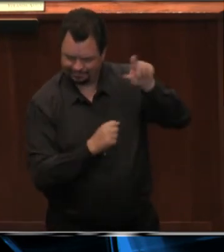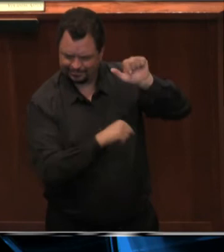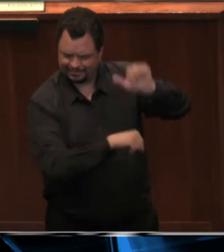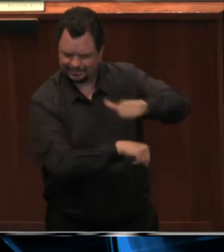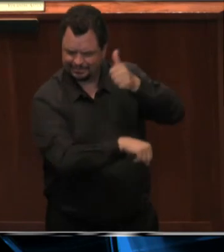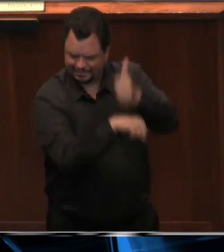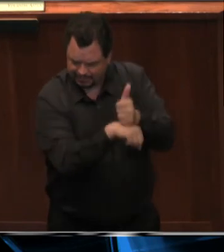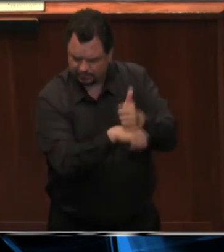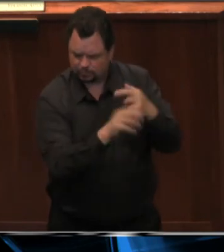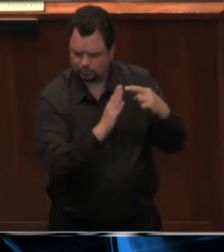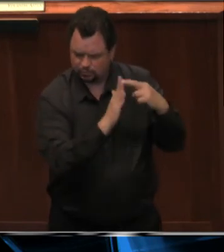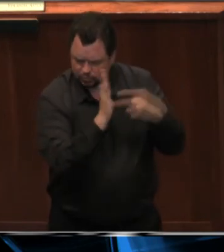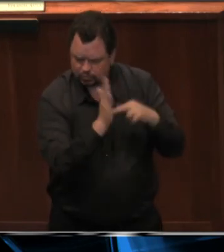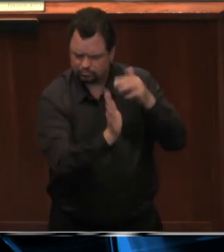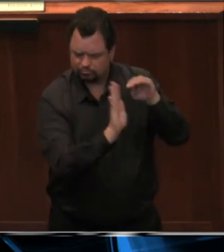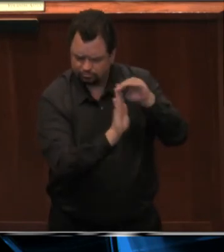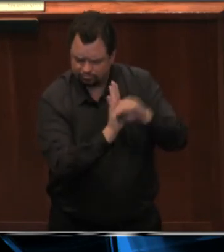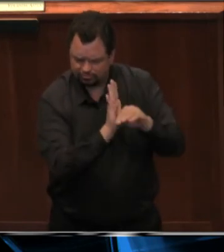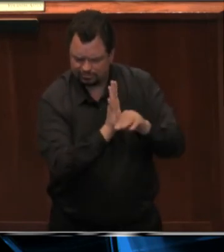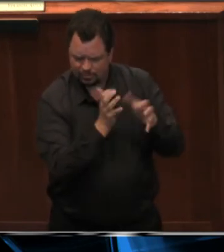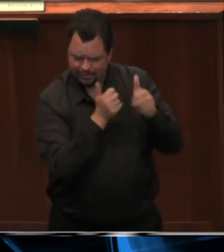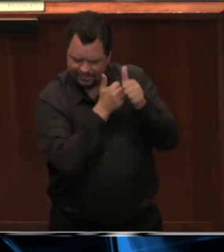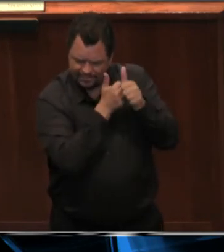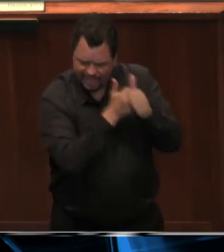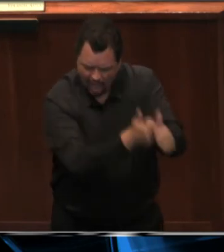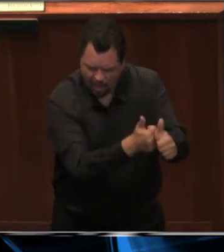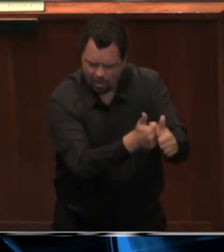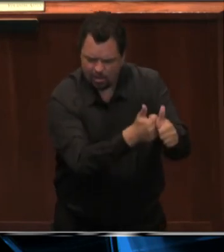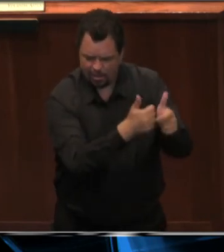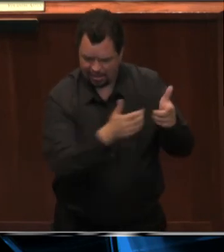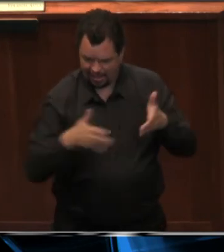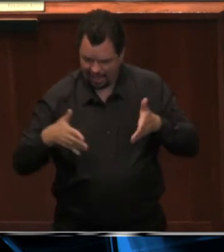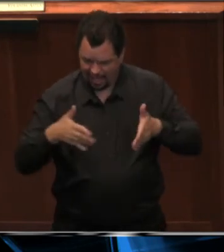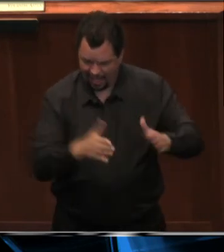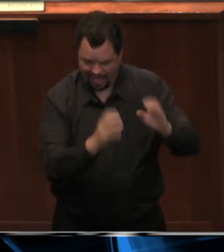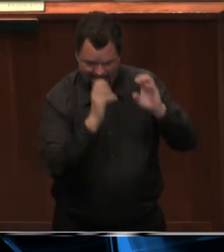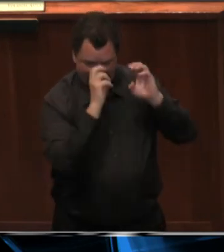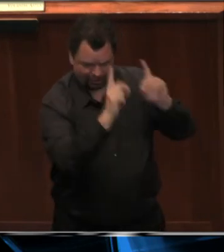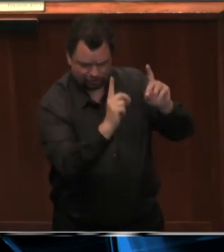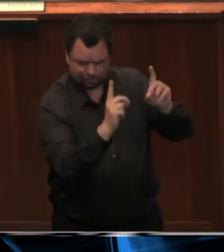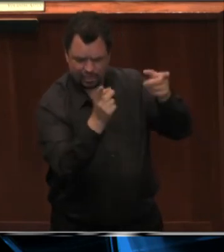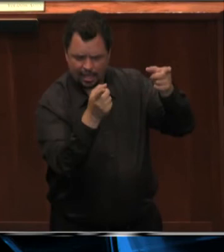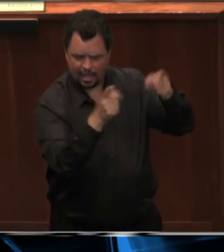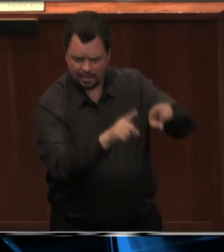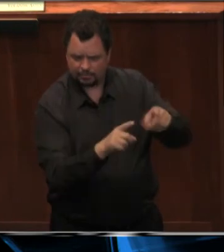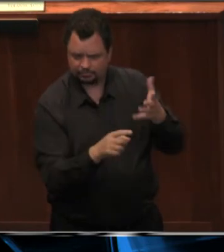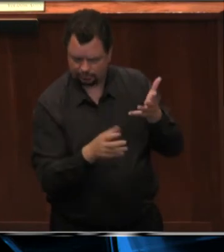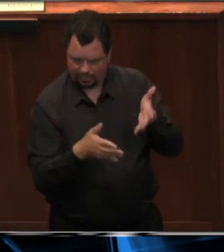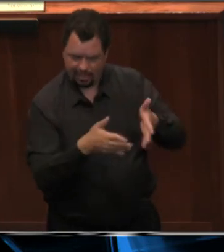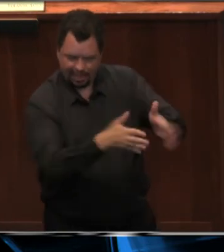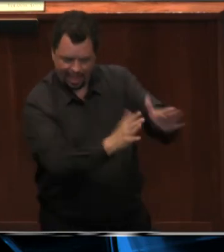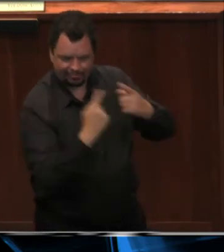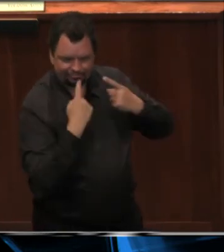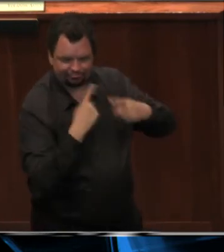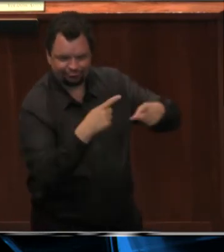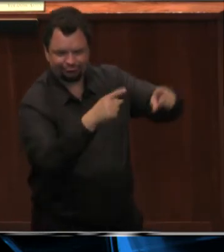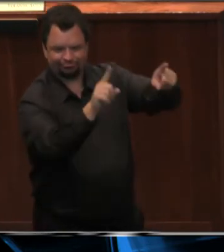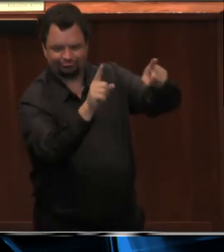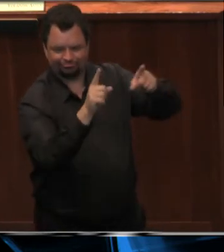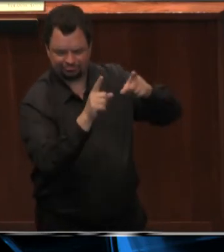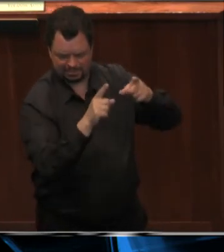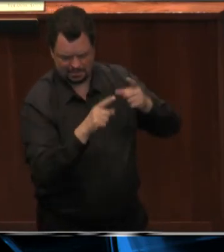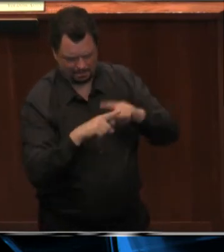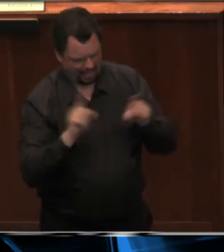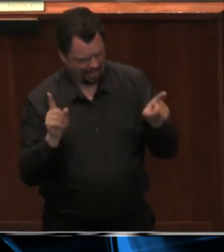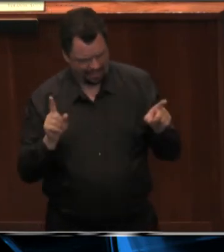allowing education to continue efficiently, effectively, and safely. Because there's no basic safety requirements, districts